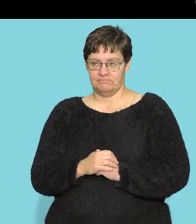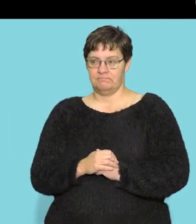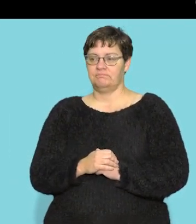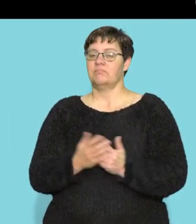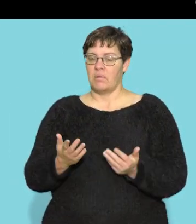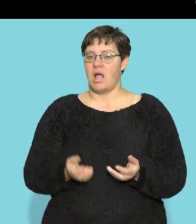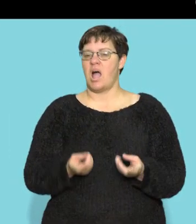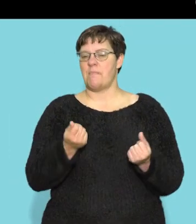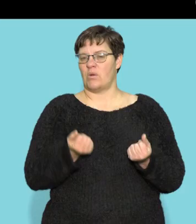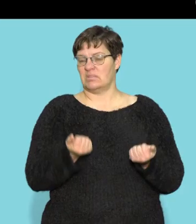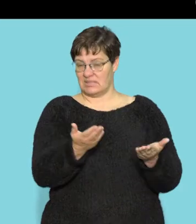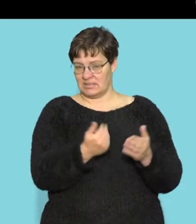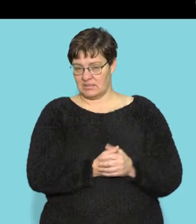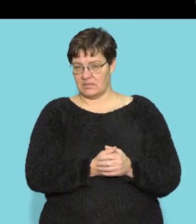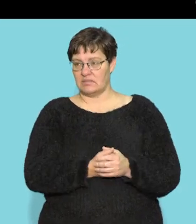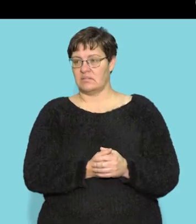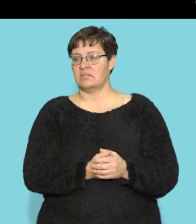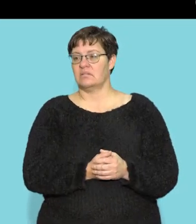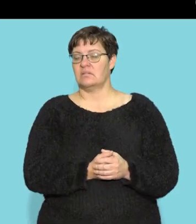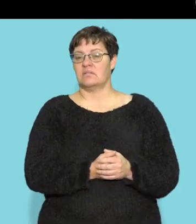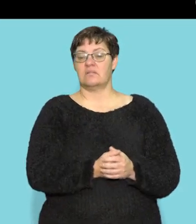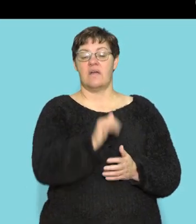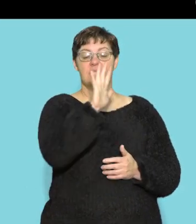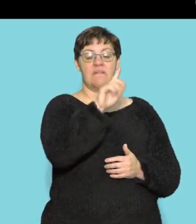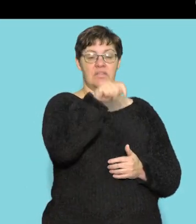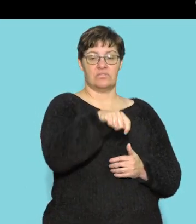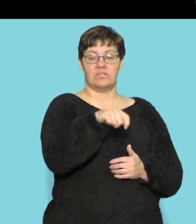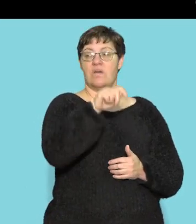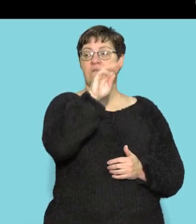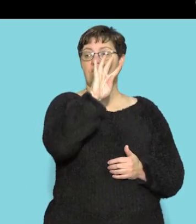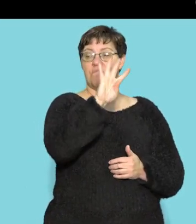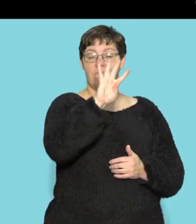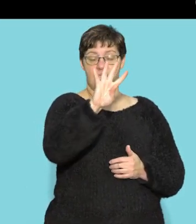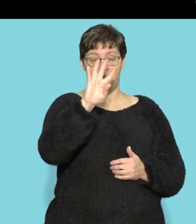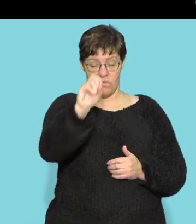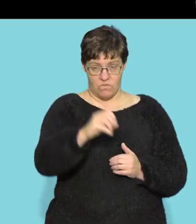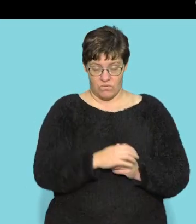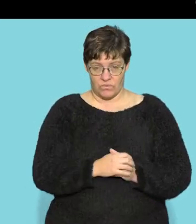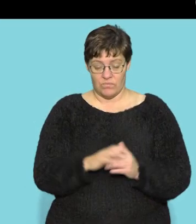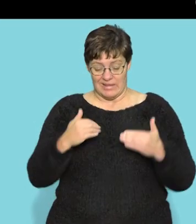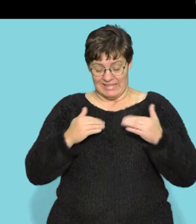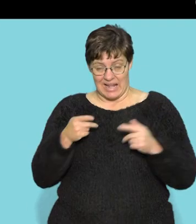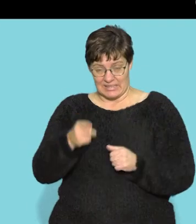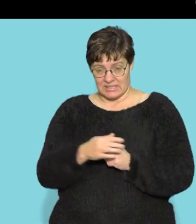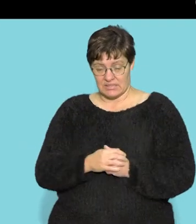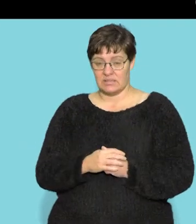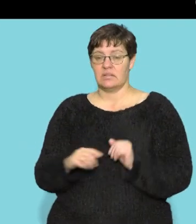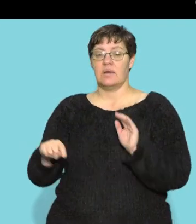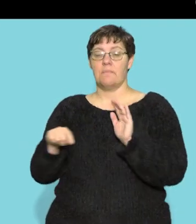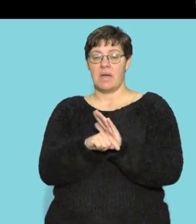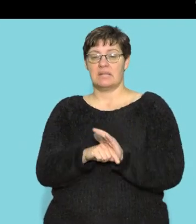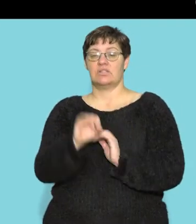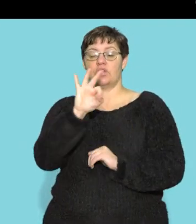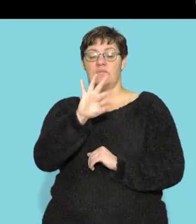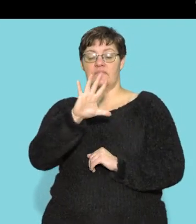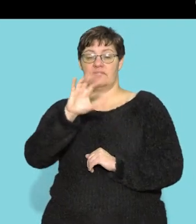5,440, which was my given figure. So here we have the 5,440 as my starting, minus